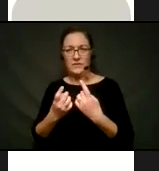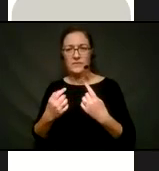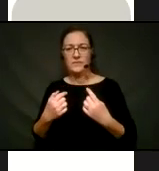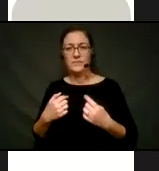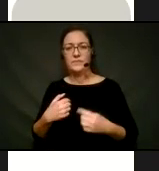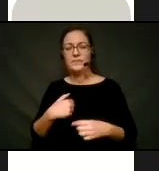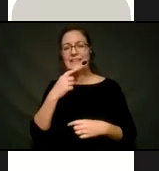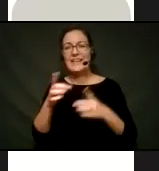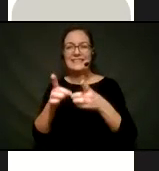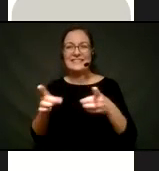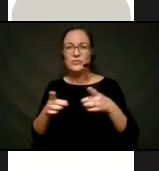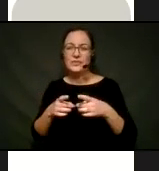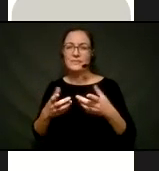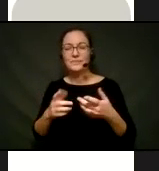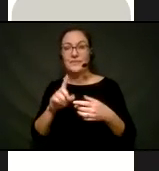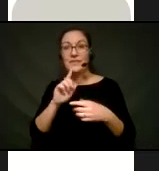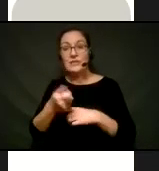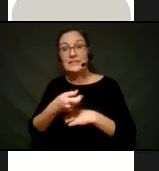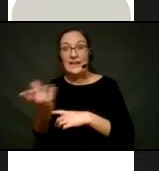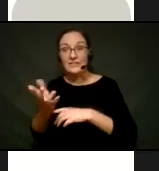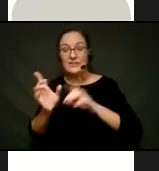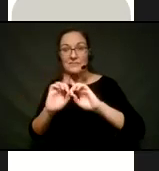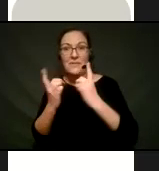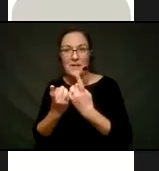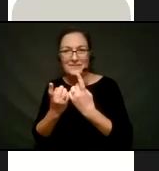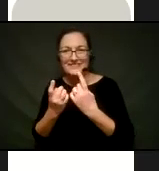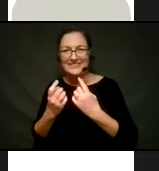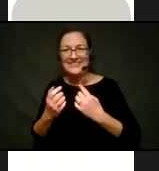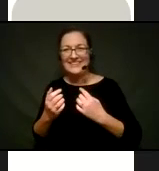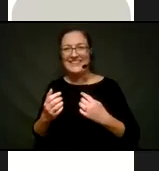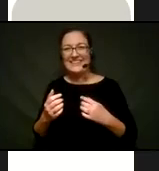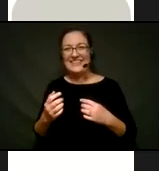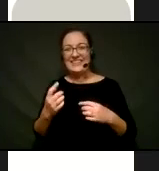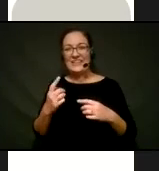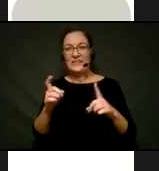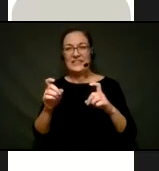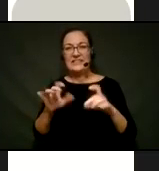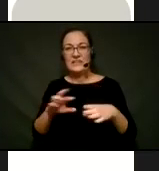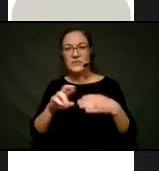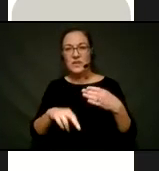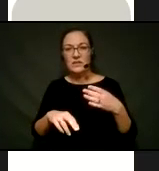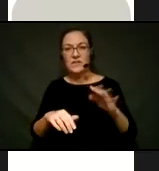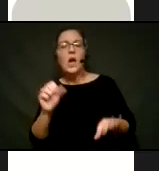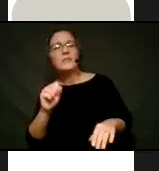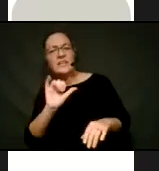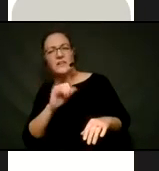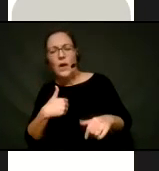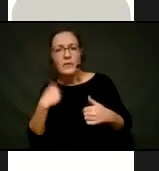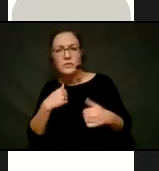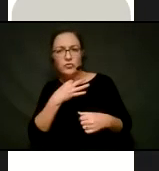There's several departments in a district, Right. but that's fine. Yes. Chesterfield Okay, so Health that would be Department. an idea of where to start about what we might